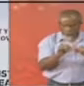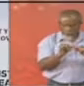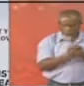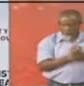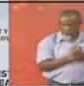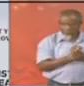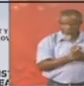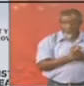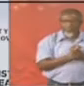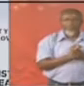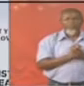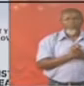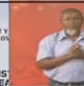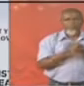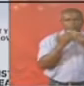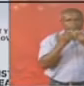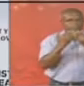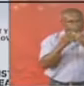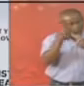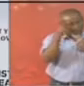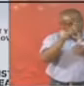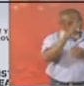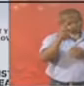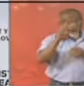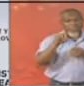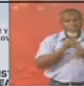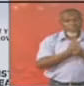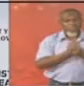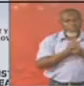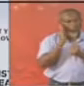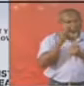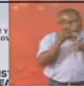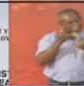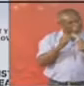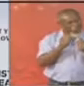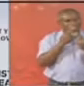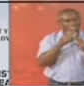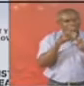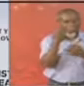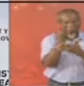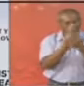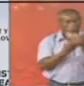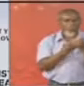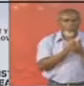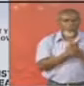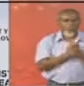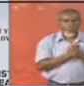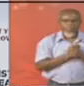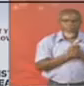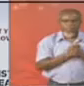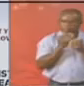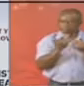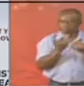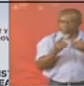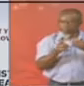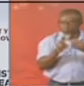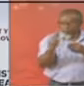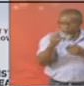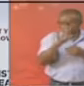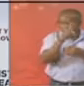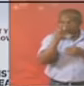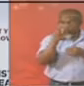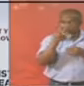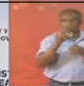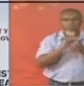Thank you, Ms. Boucher, for your questions. I will attempt to answer both. So regarding the first question, that is